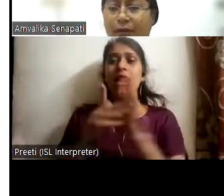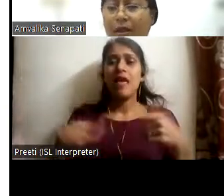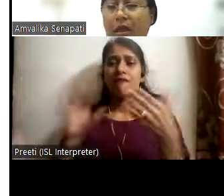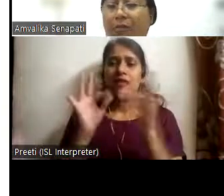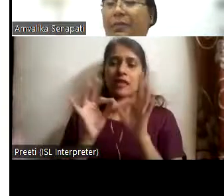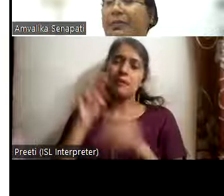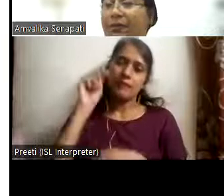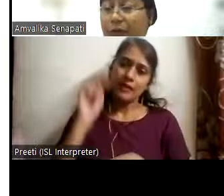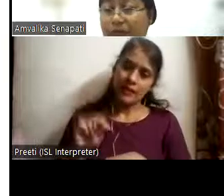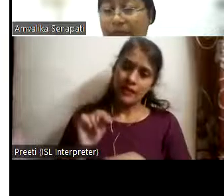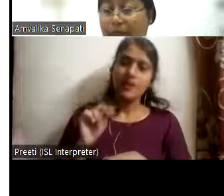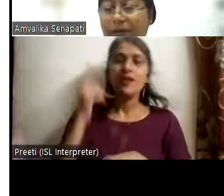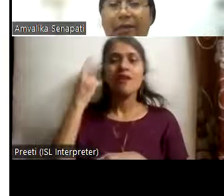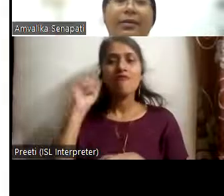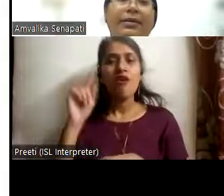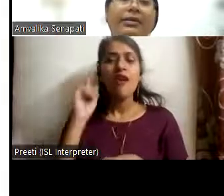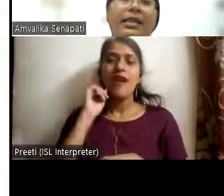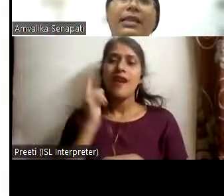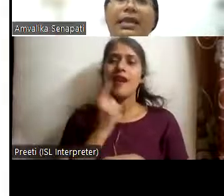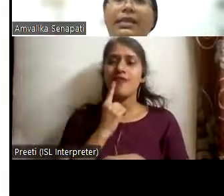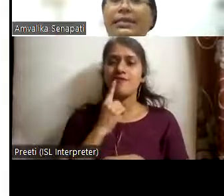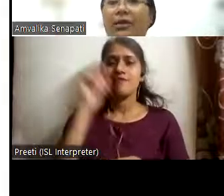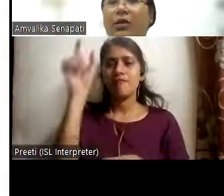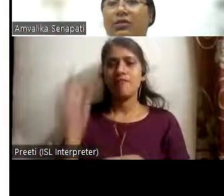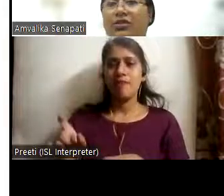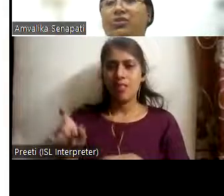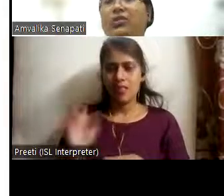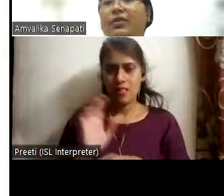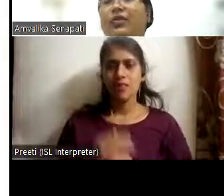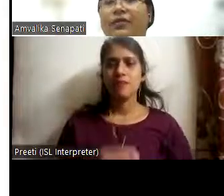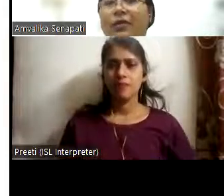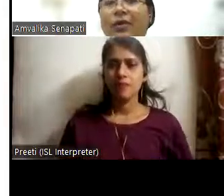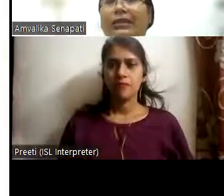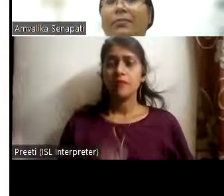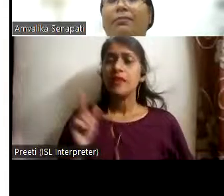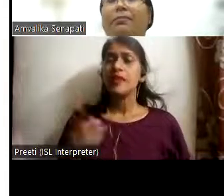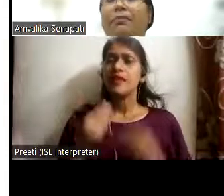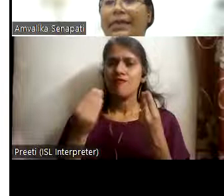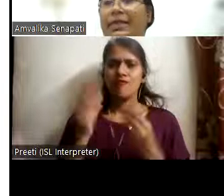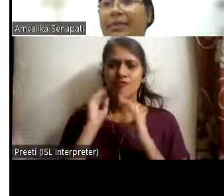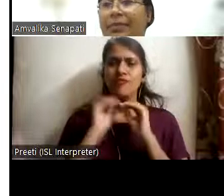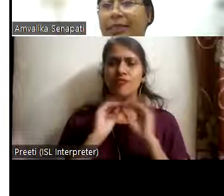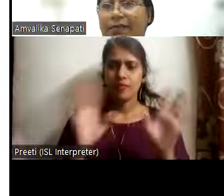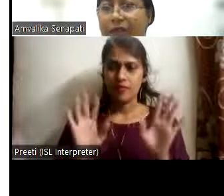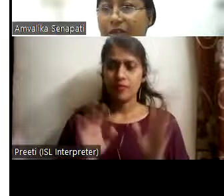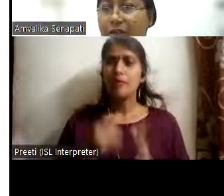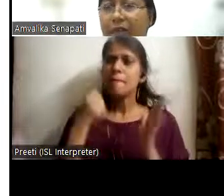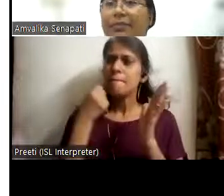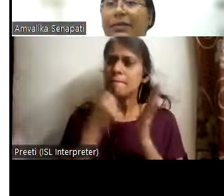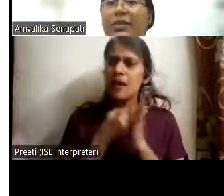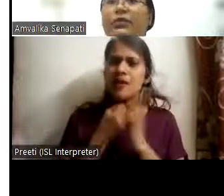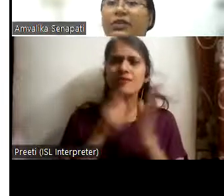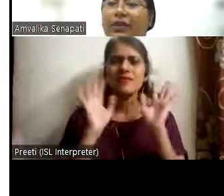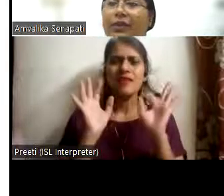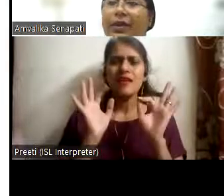required for people with visual hearing impairment. And these, just to give an overview, are the basic features